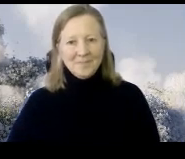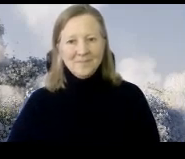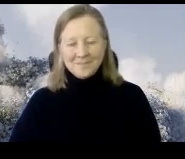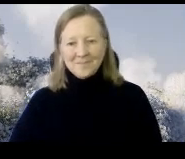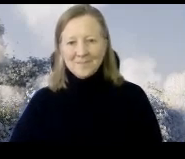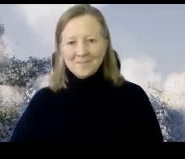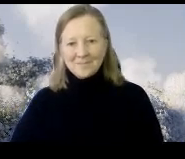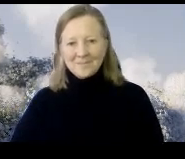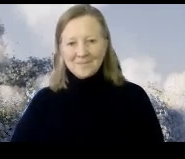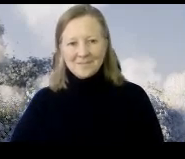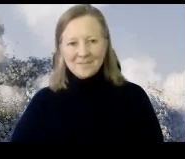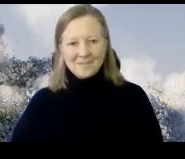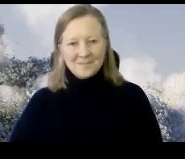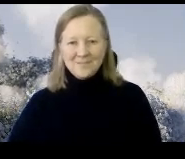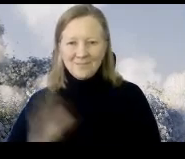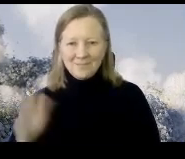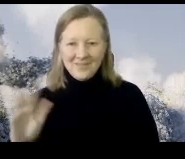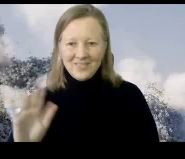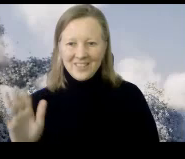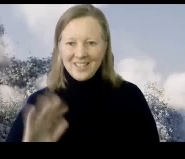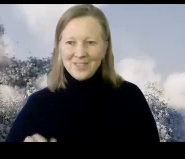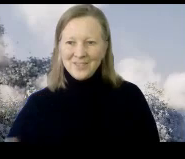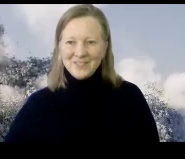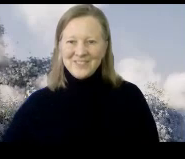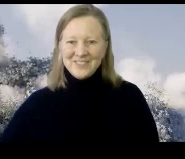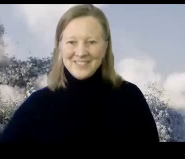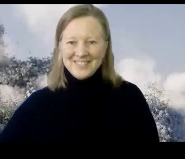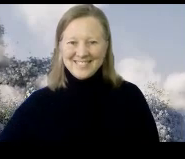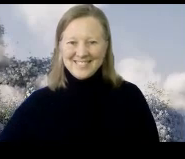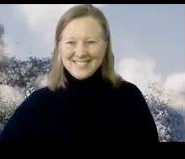for attending, and stay well. Thank Have you. a